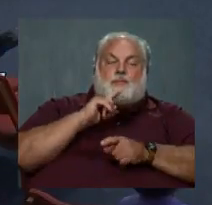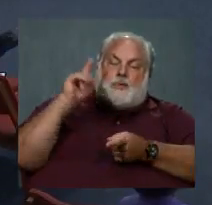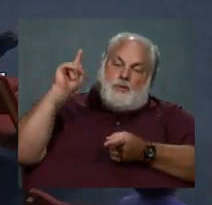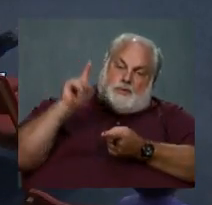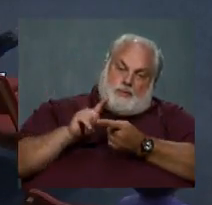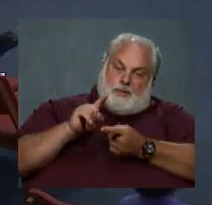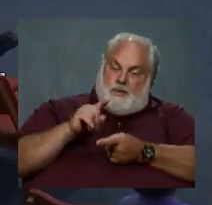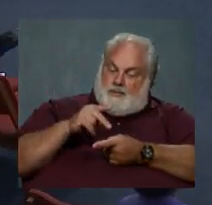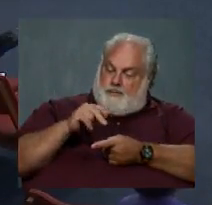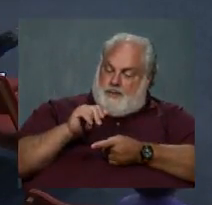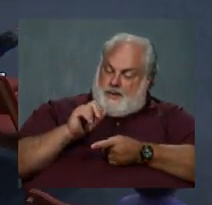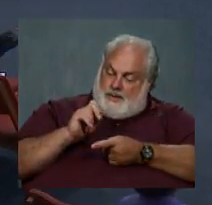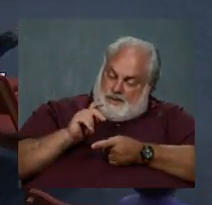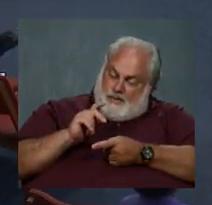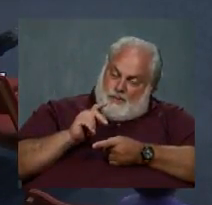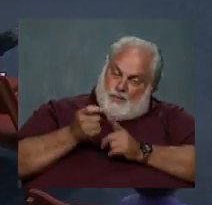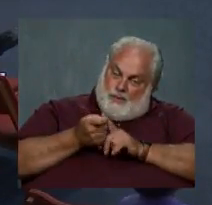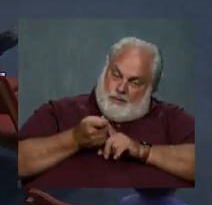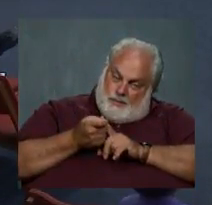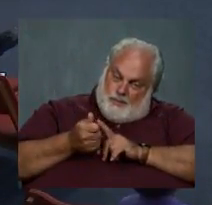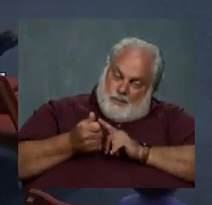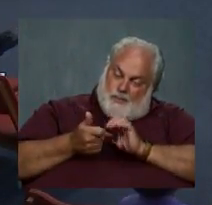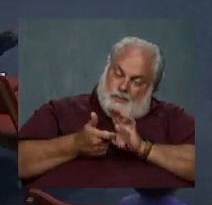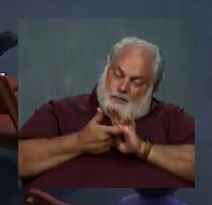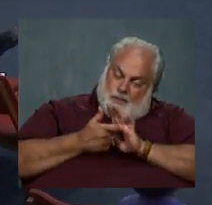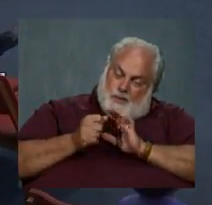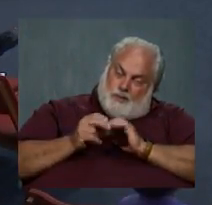peak, that maybe we could get rid of that surcharge for a sprinkler meter.